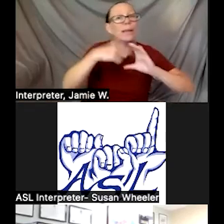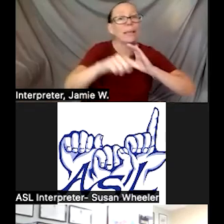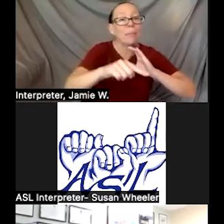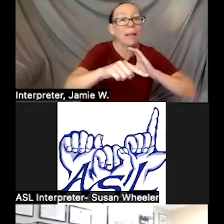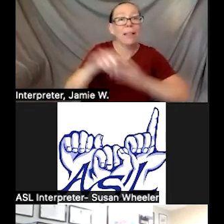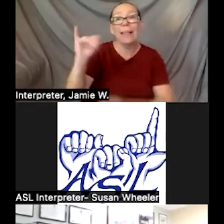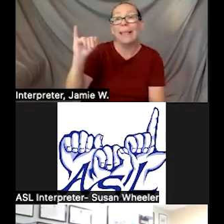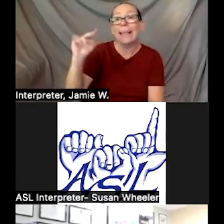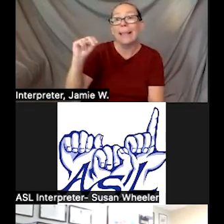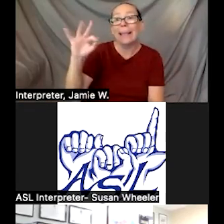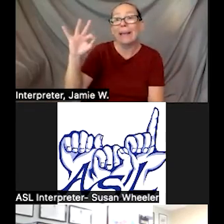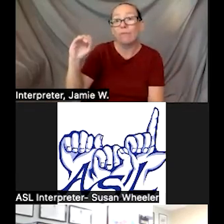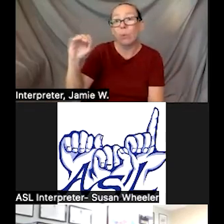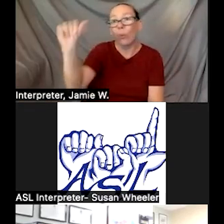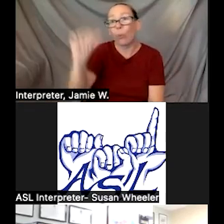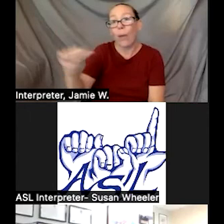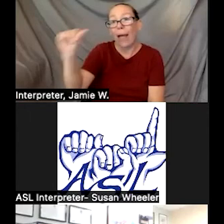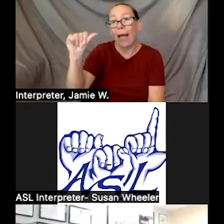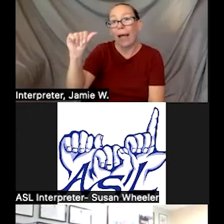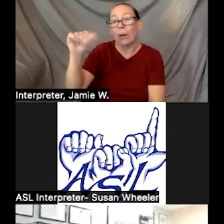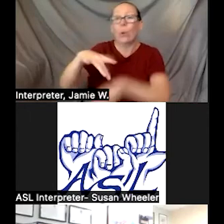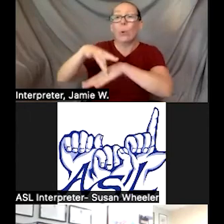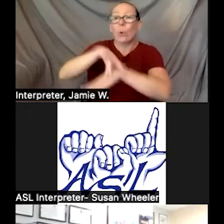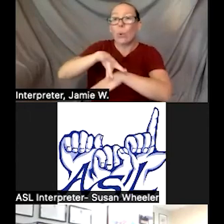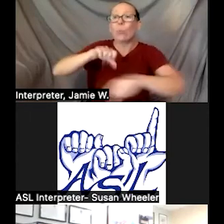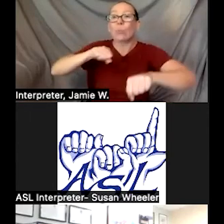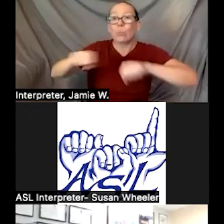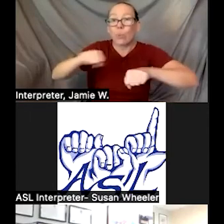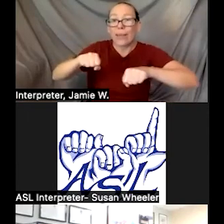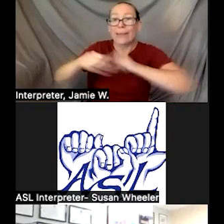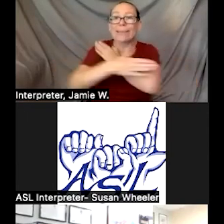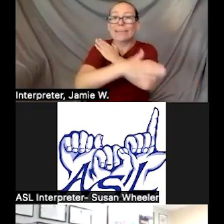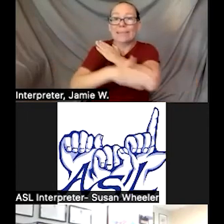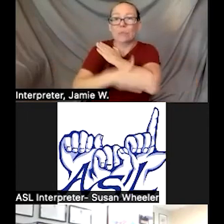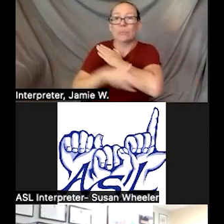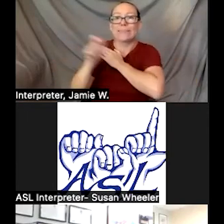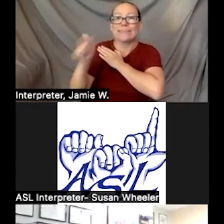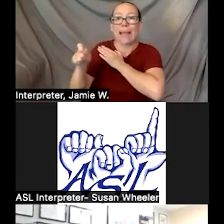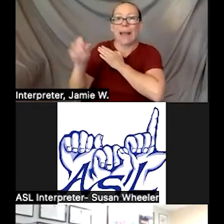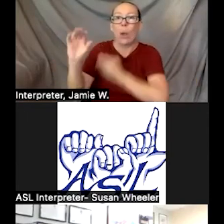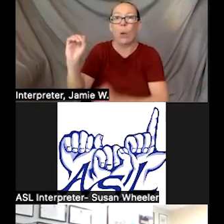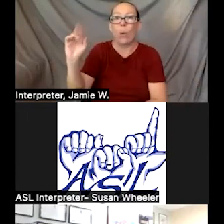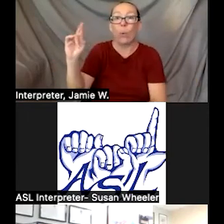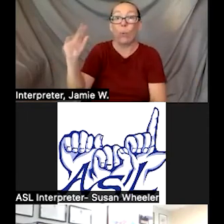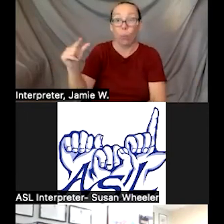info@earthquakecountry.org. I will put this back on for a moment, just to make sure everybody gets these